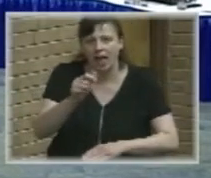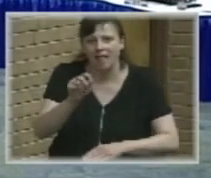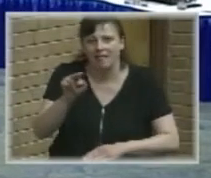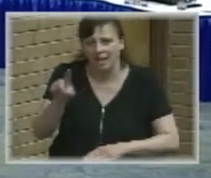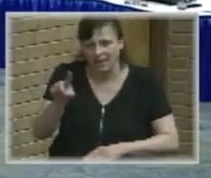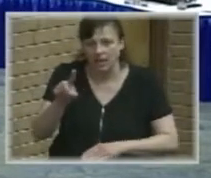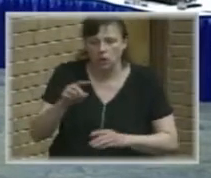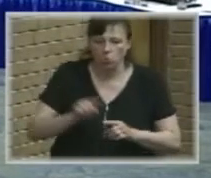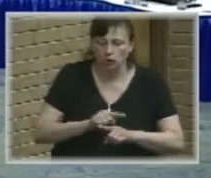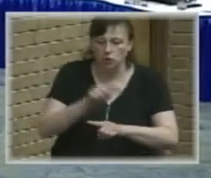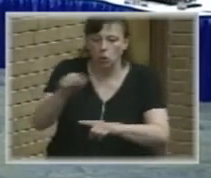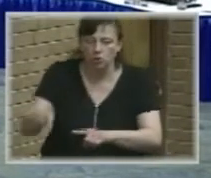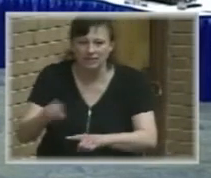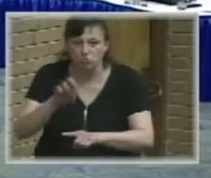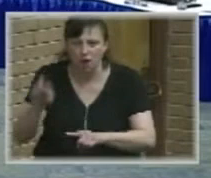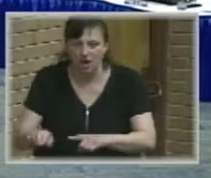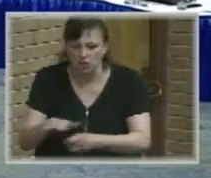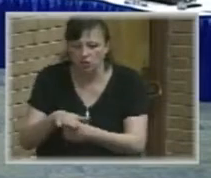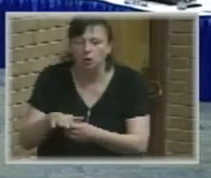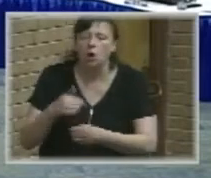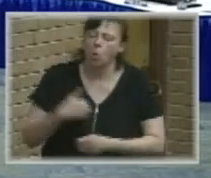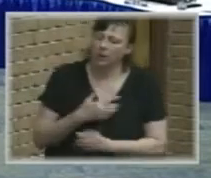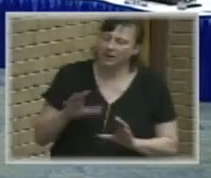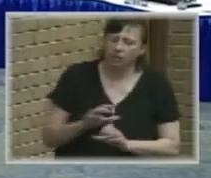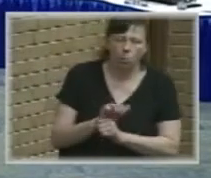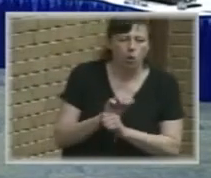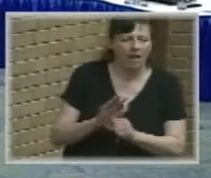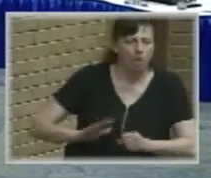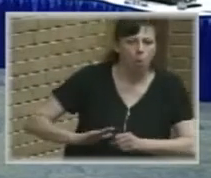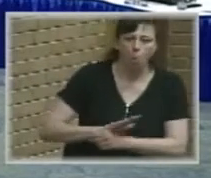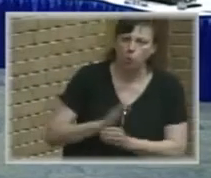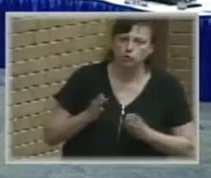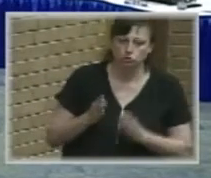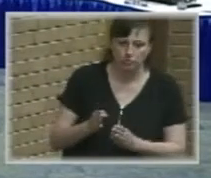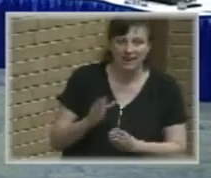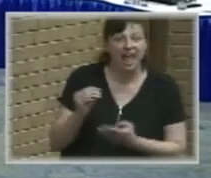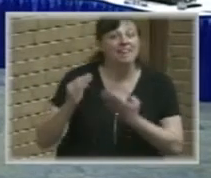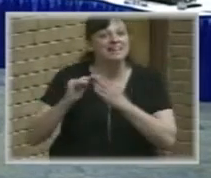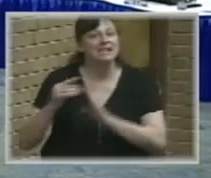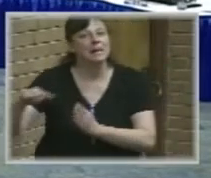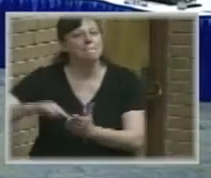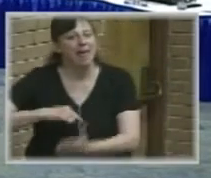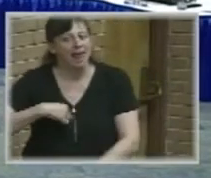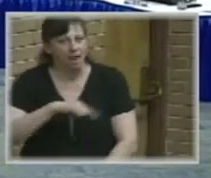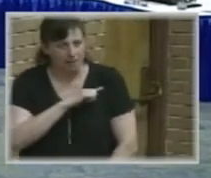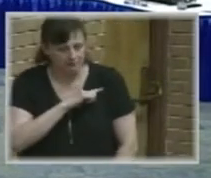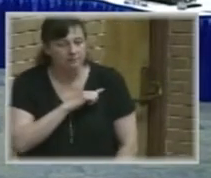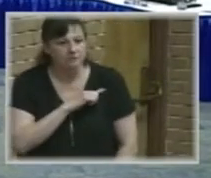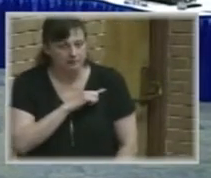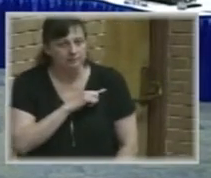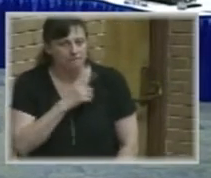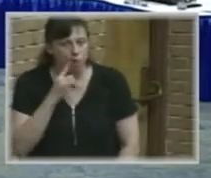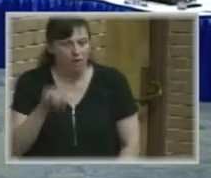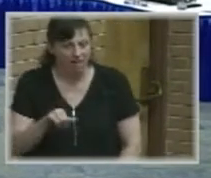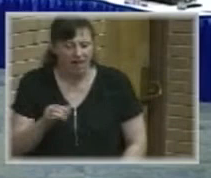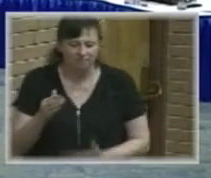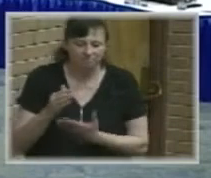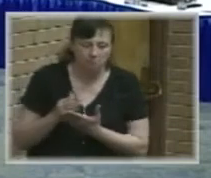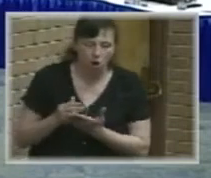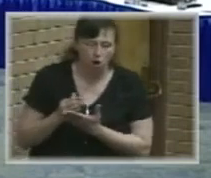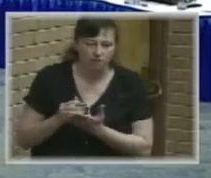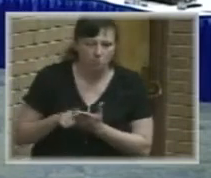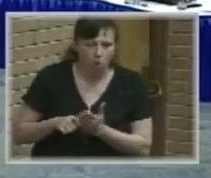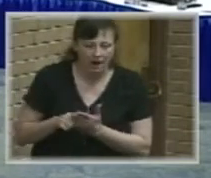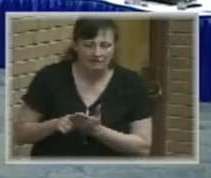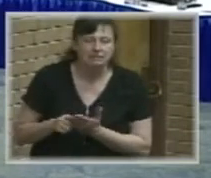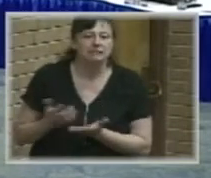just before they get into Highland. We did the work on the whole street, and the city paid us a small part of the price for